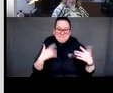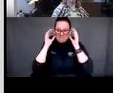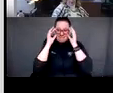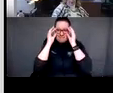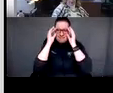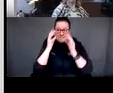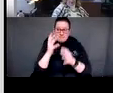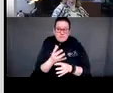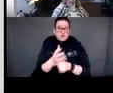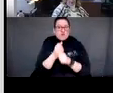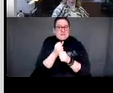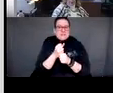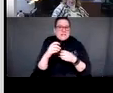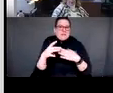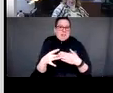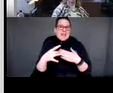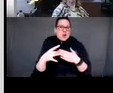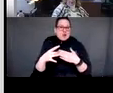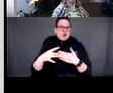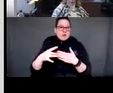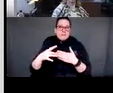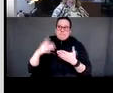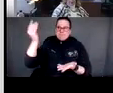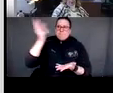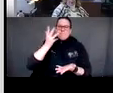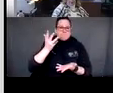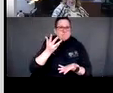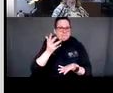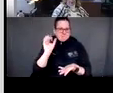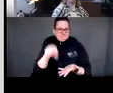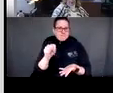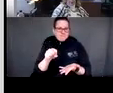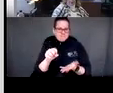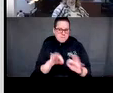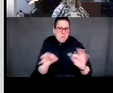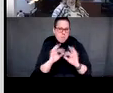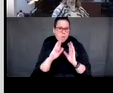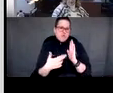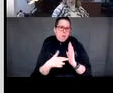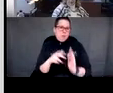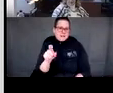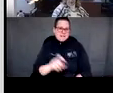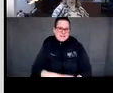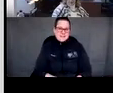received leadership acknowledgement of that crucial role.